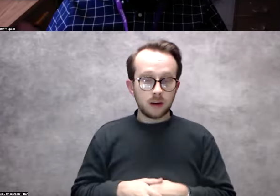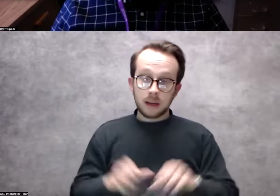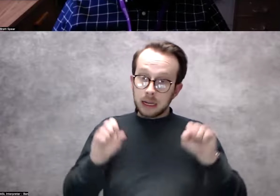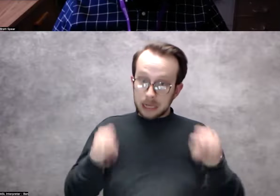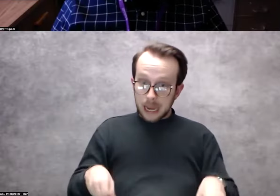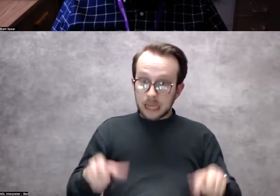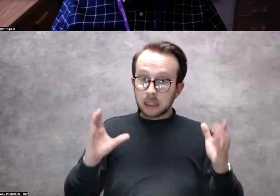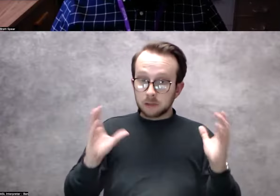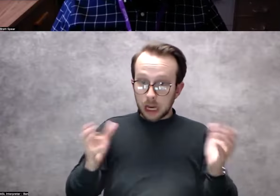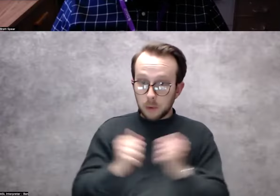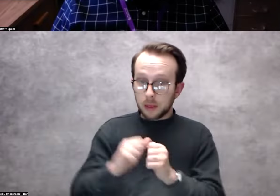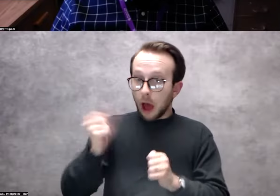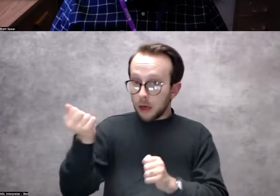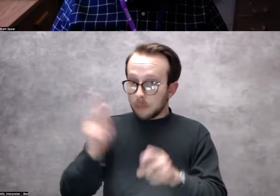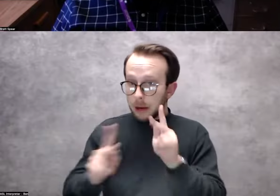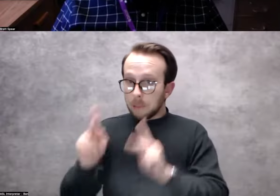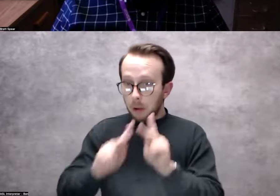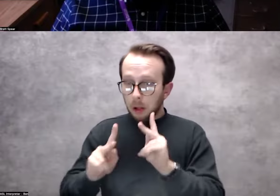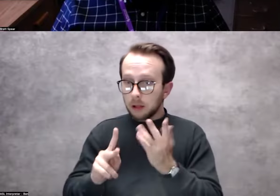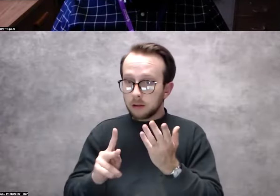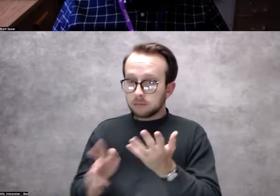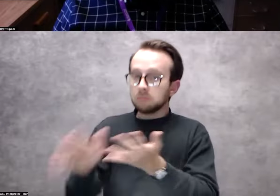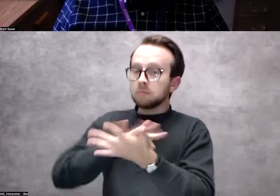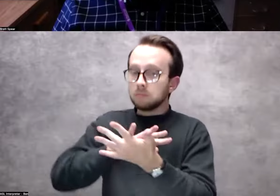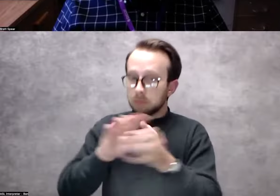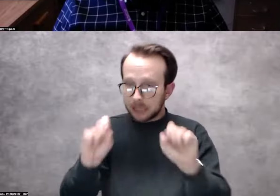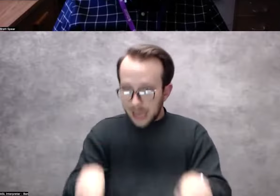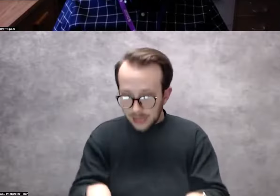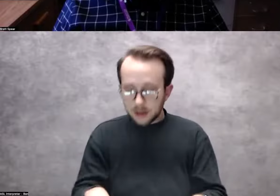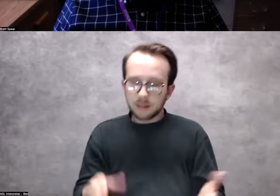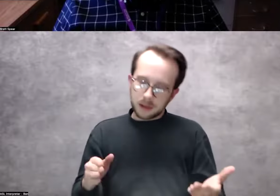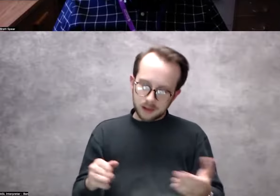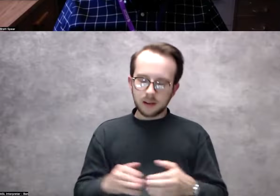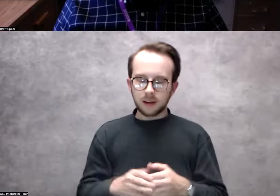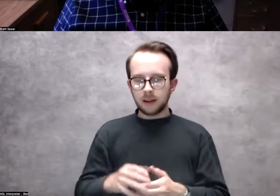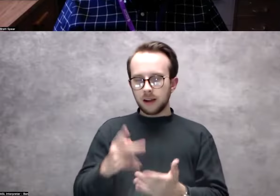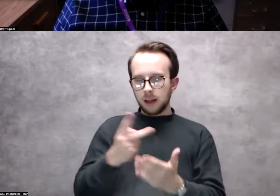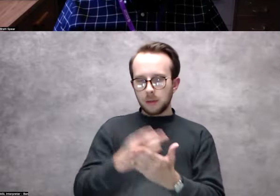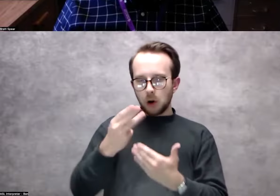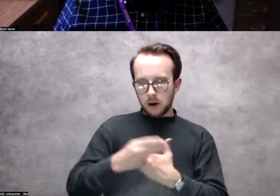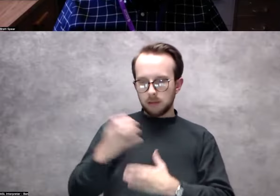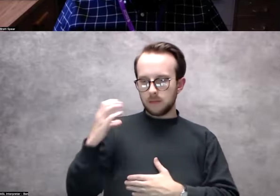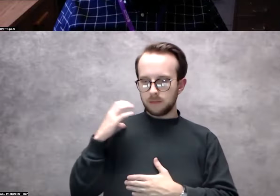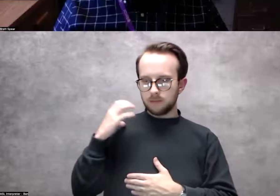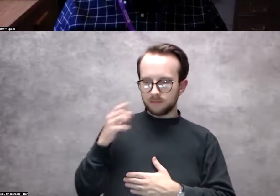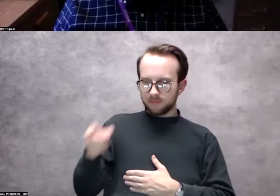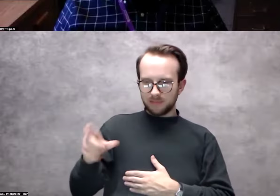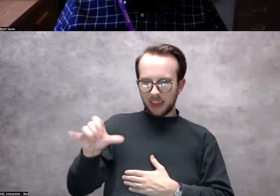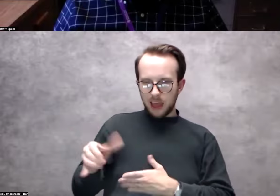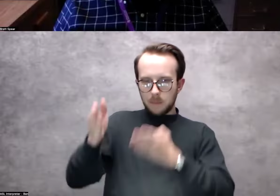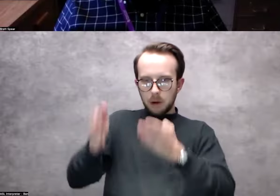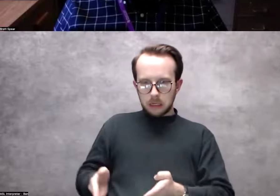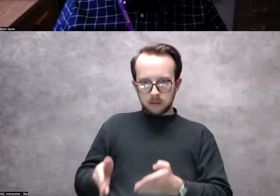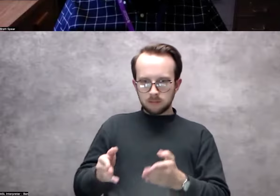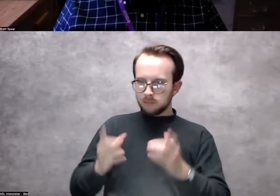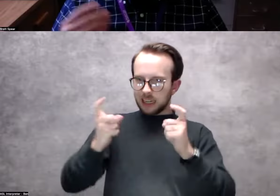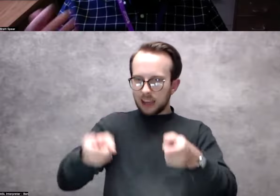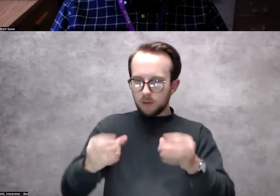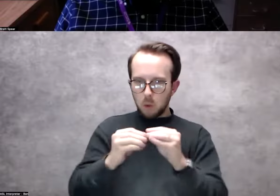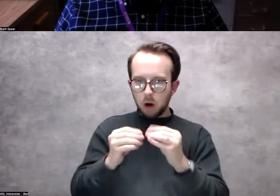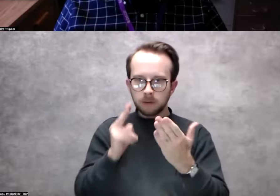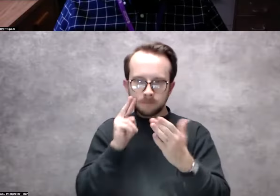off, about maybe things, but the program officer is also that person that can really give you some insight